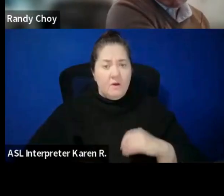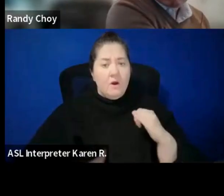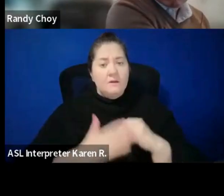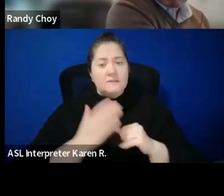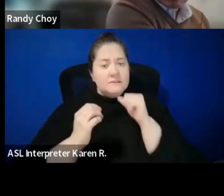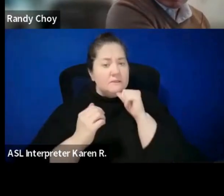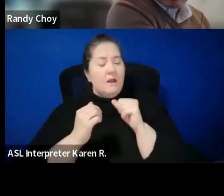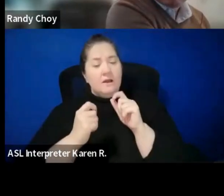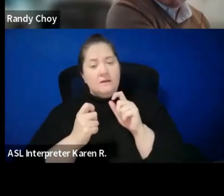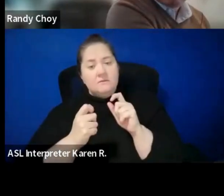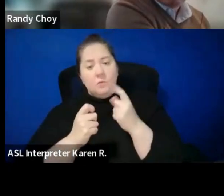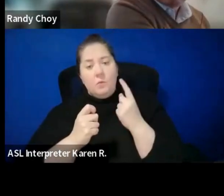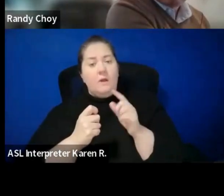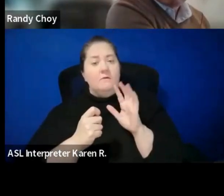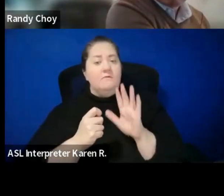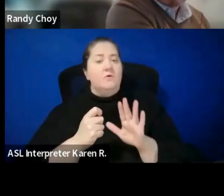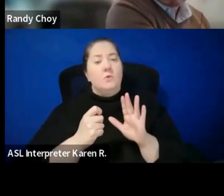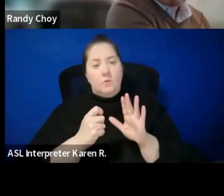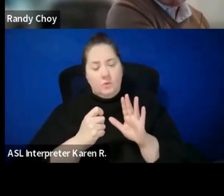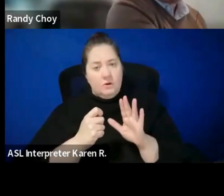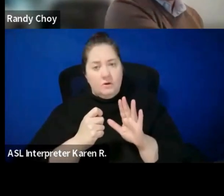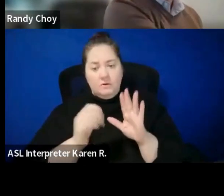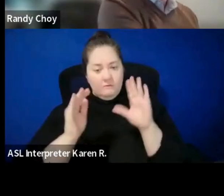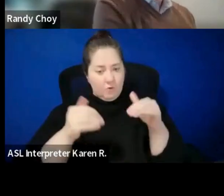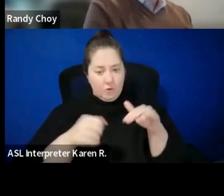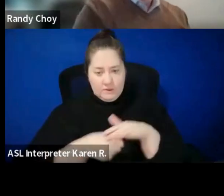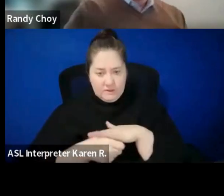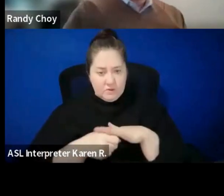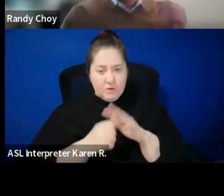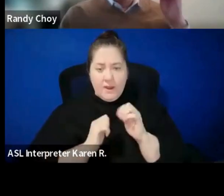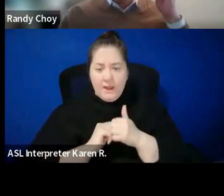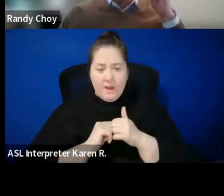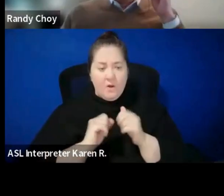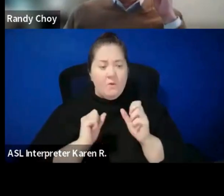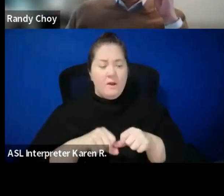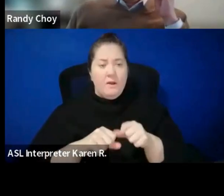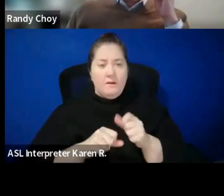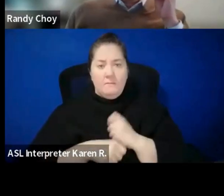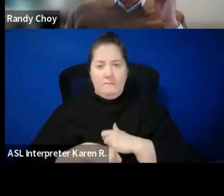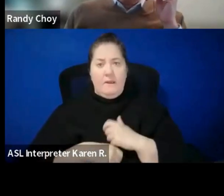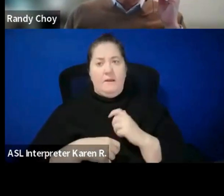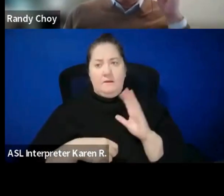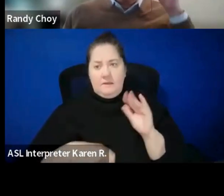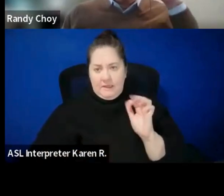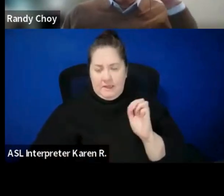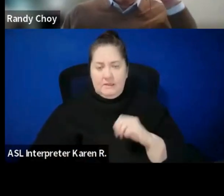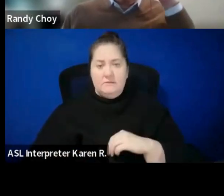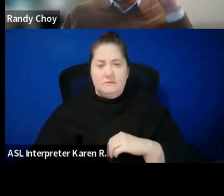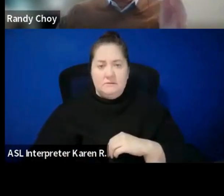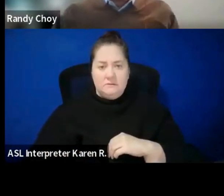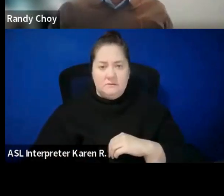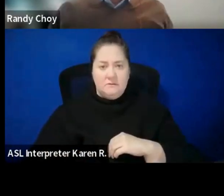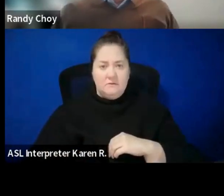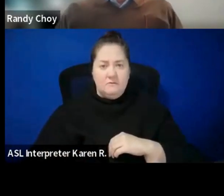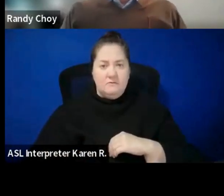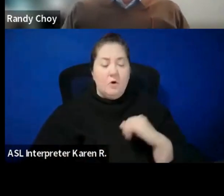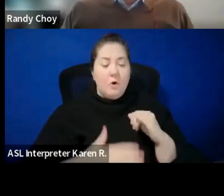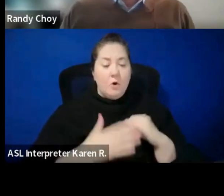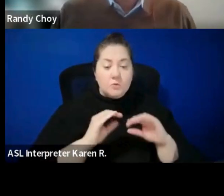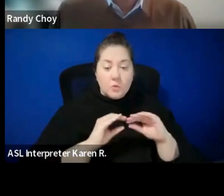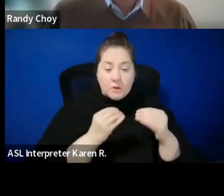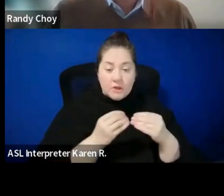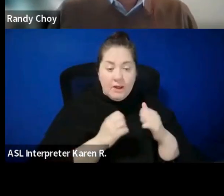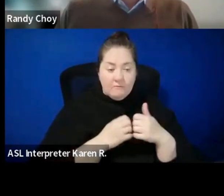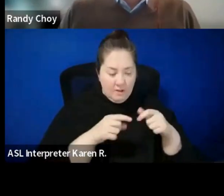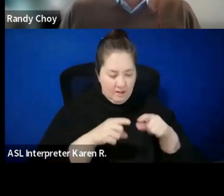of your focus areas. So how can folks make the case for arts organizations and have them kind of align